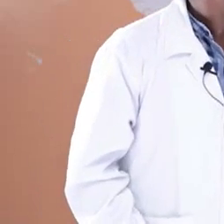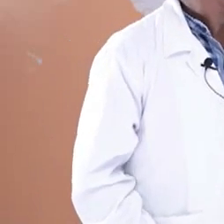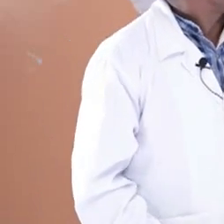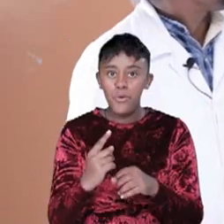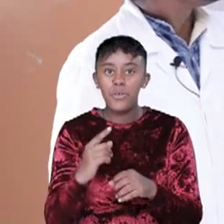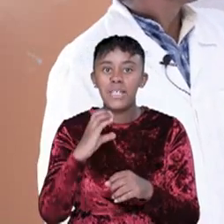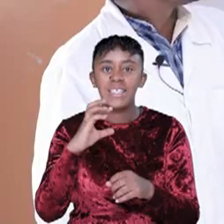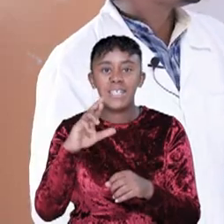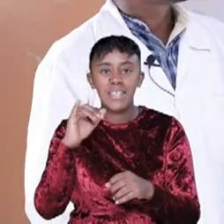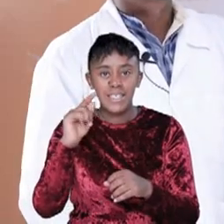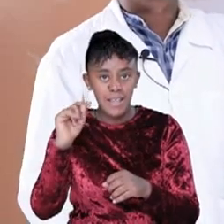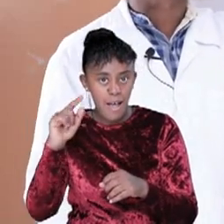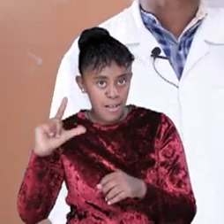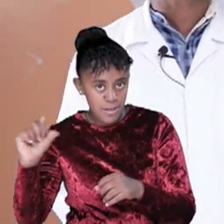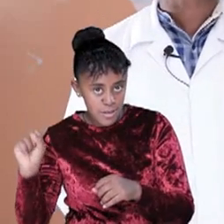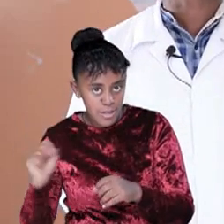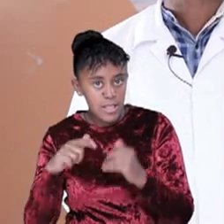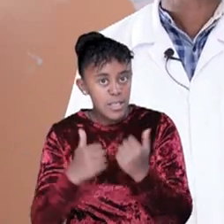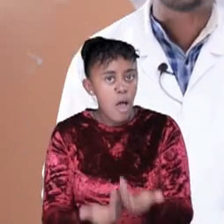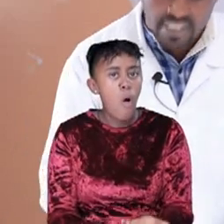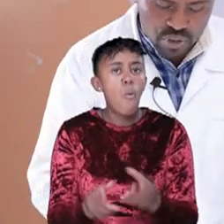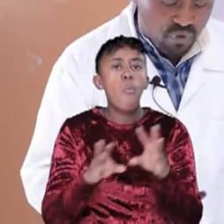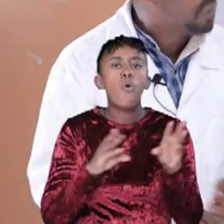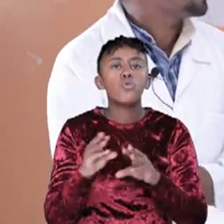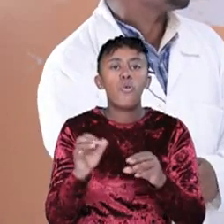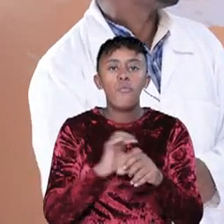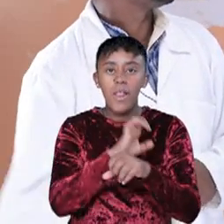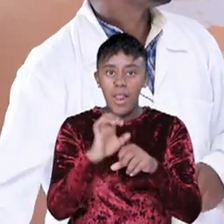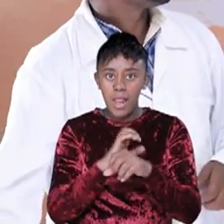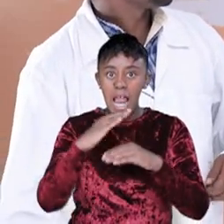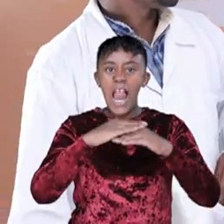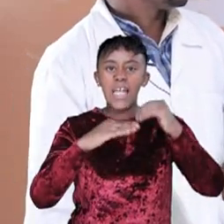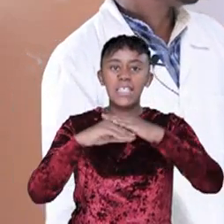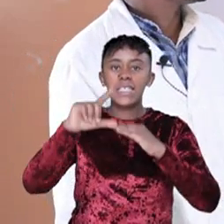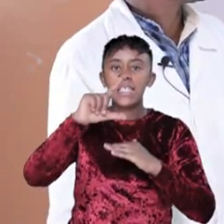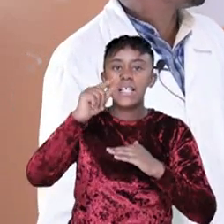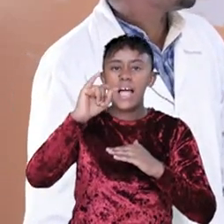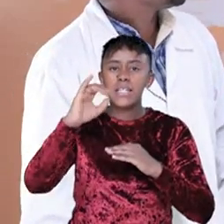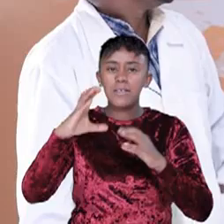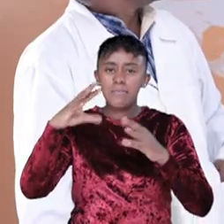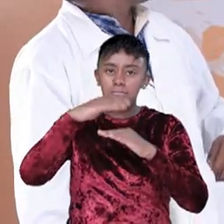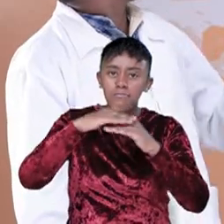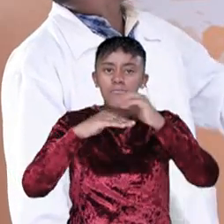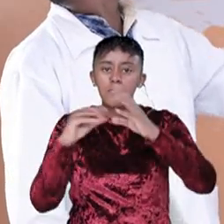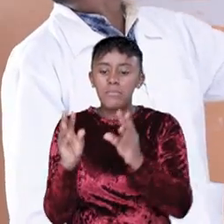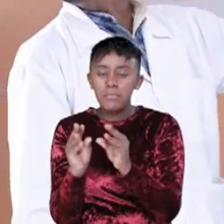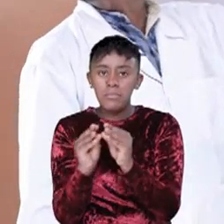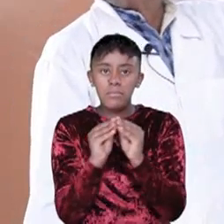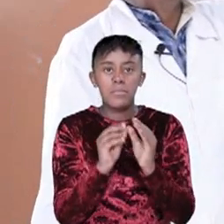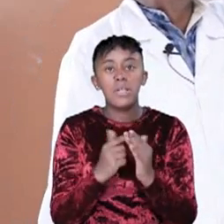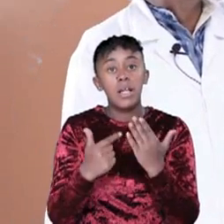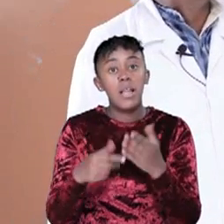This is how this motion of electron in lattice is formed. In lattice is formed. Let's